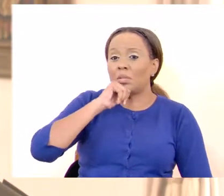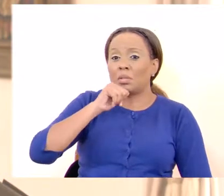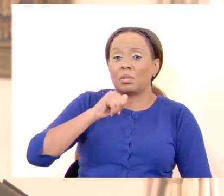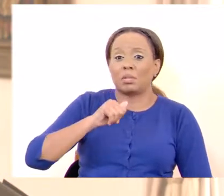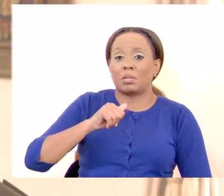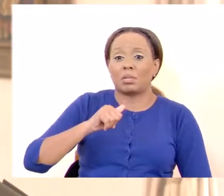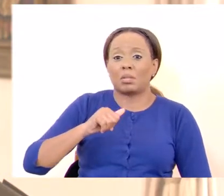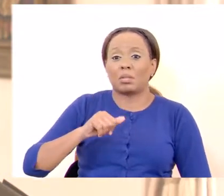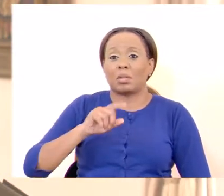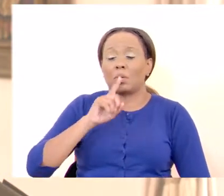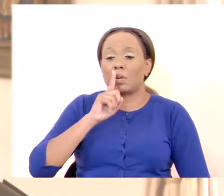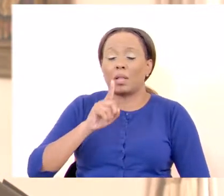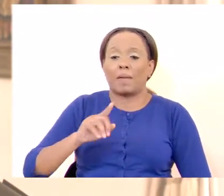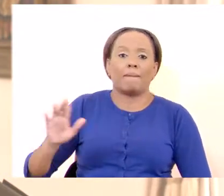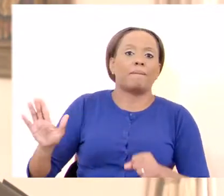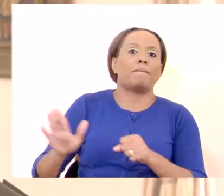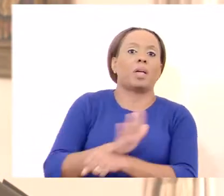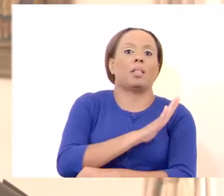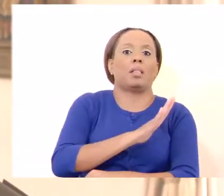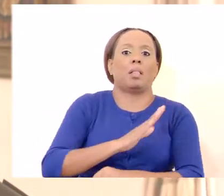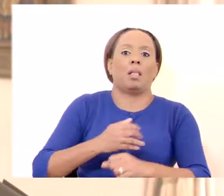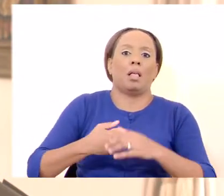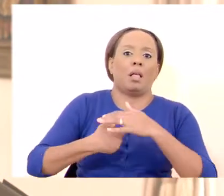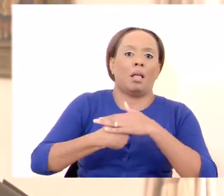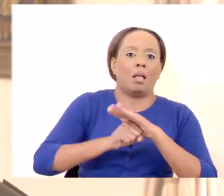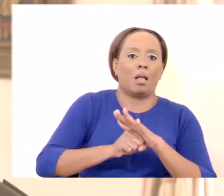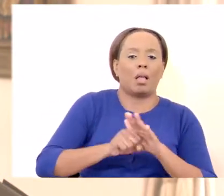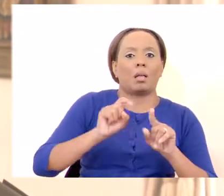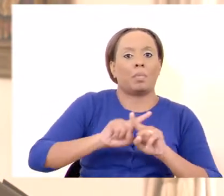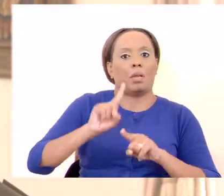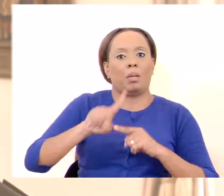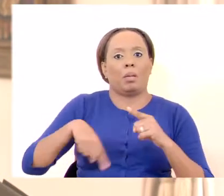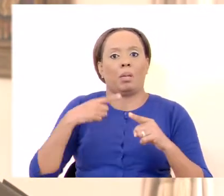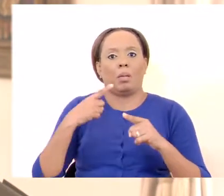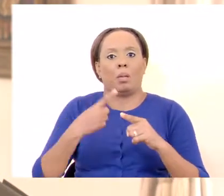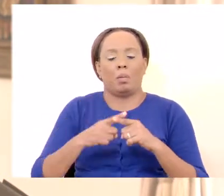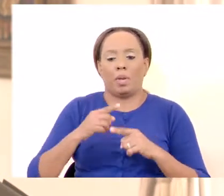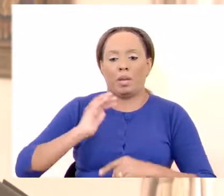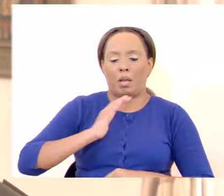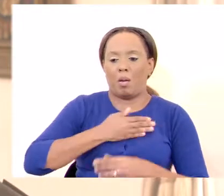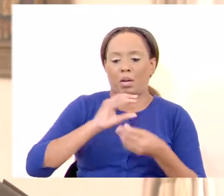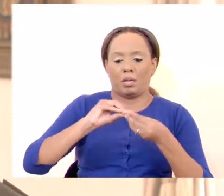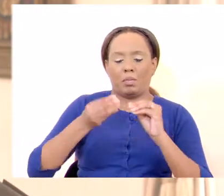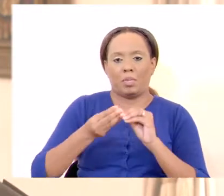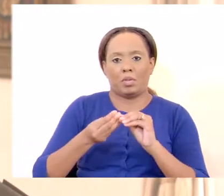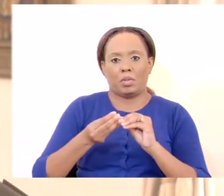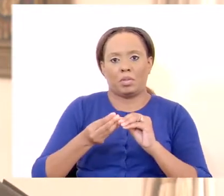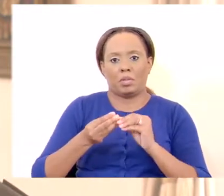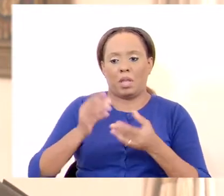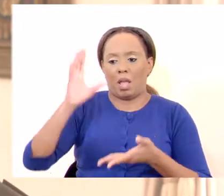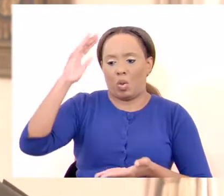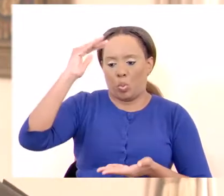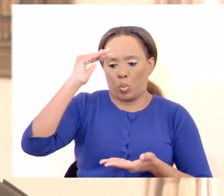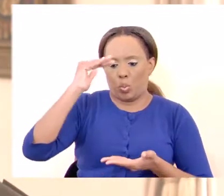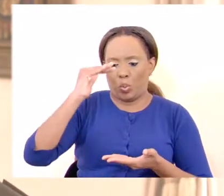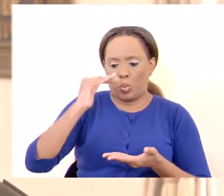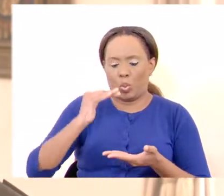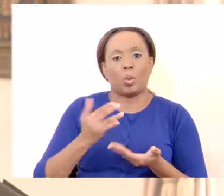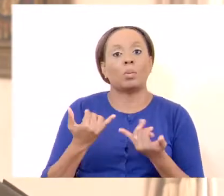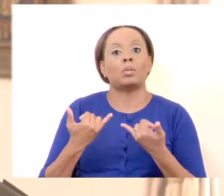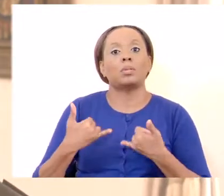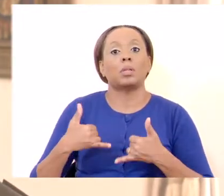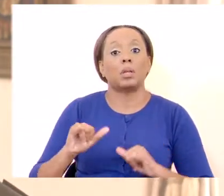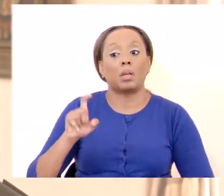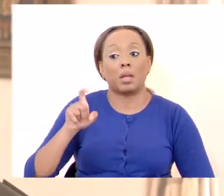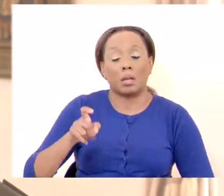of the acute infection, even after we get the numbers under control, we still have to